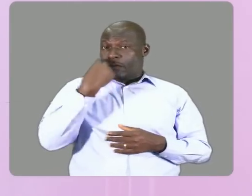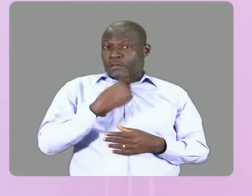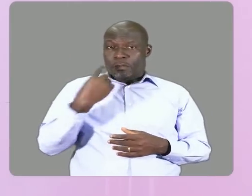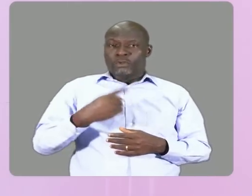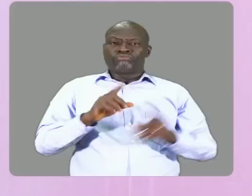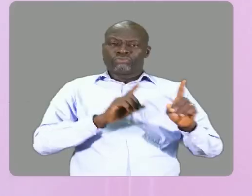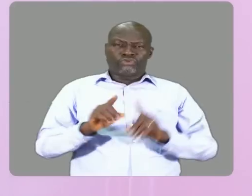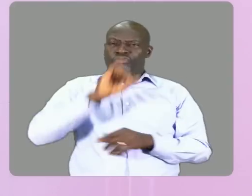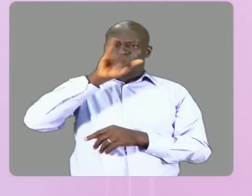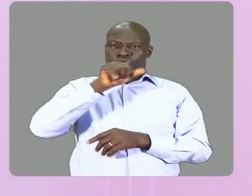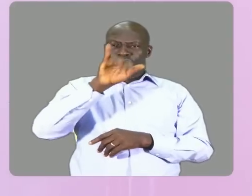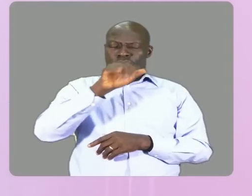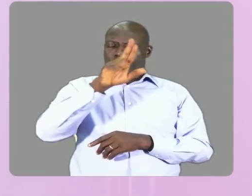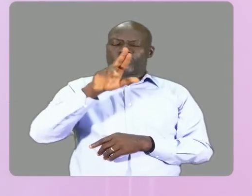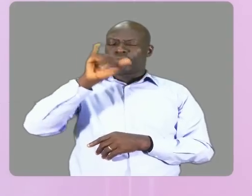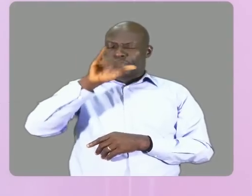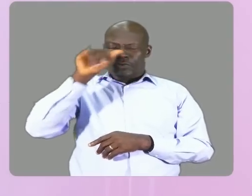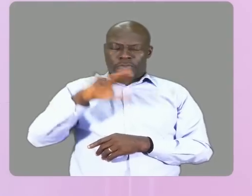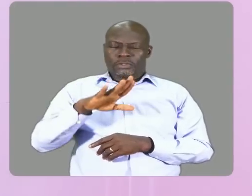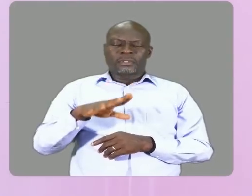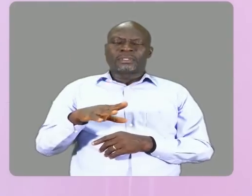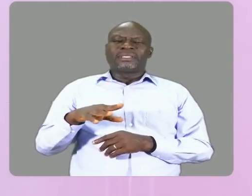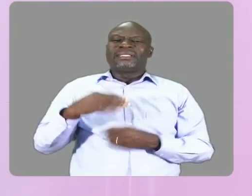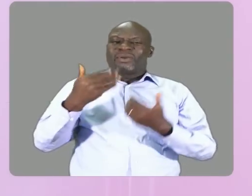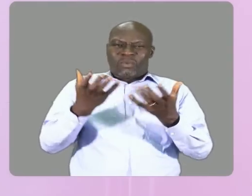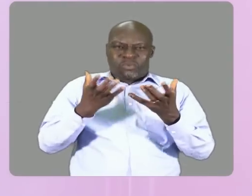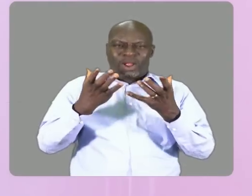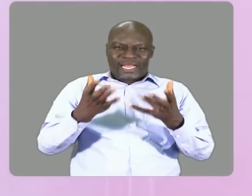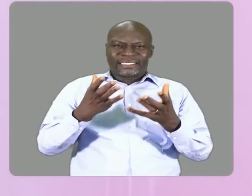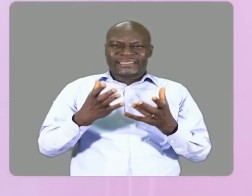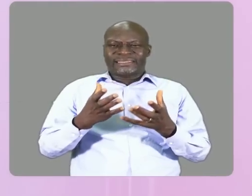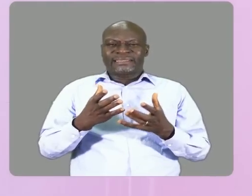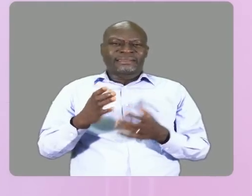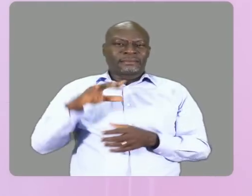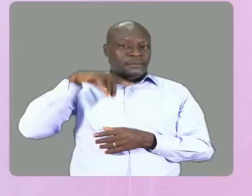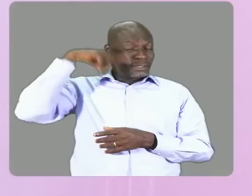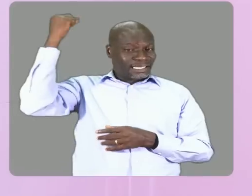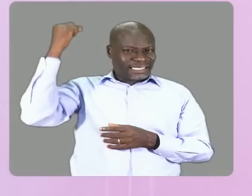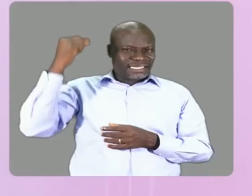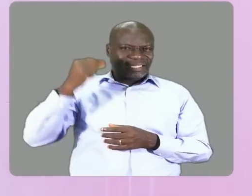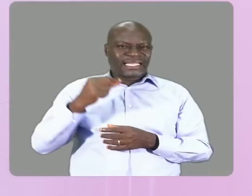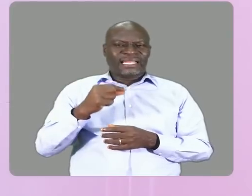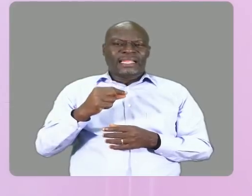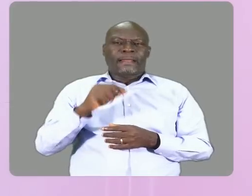aye nrosam enrosam ena busam ena motia ena mame wata